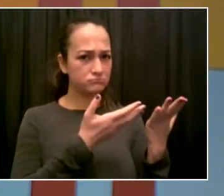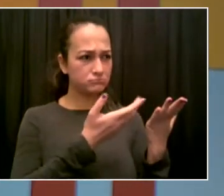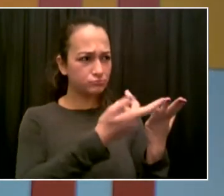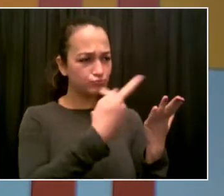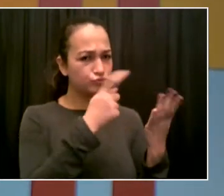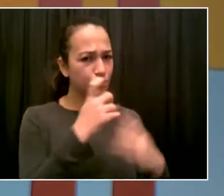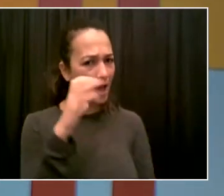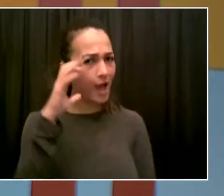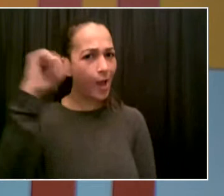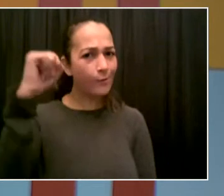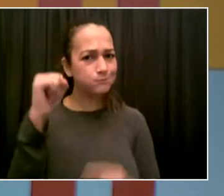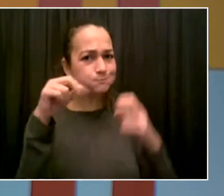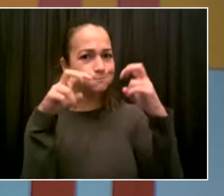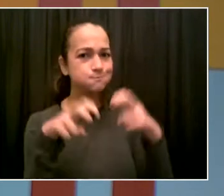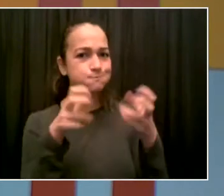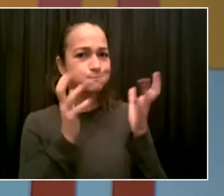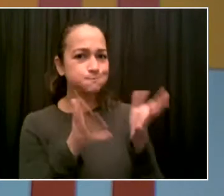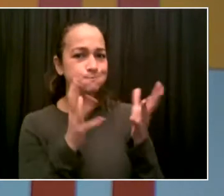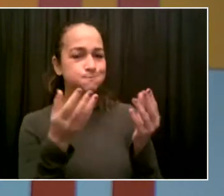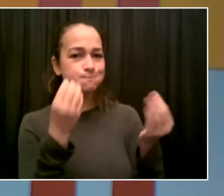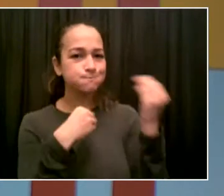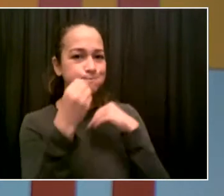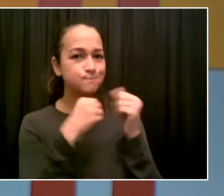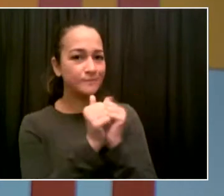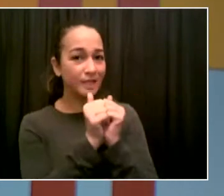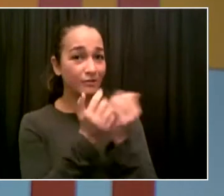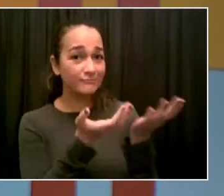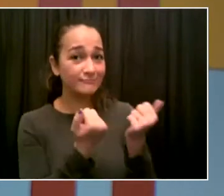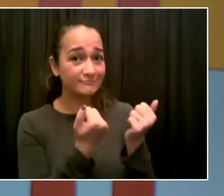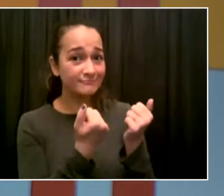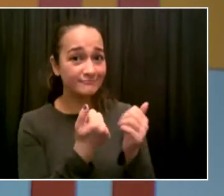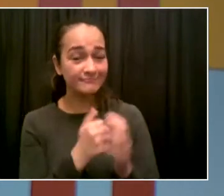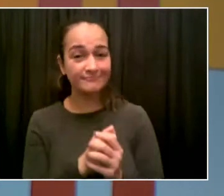figure you're quick. As soon as you're here, you'll be there instantly.